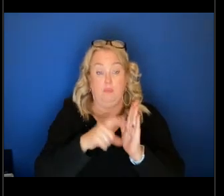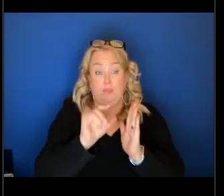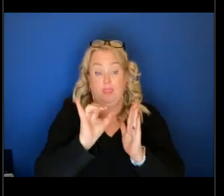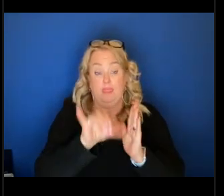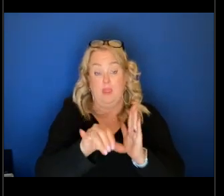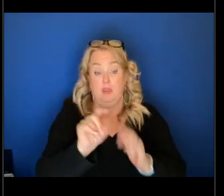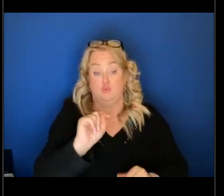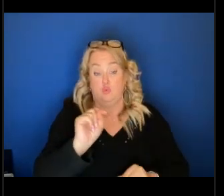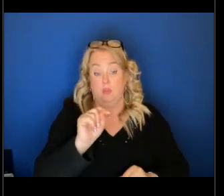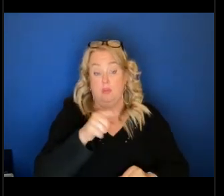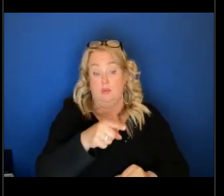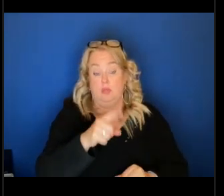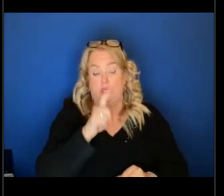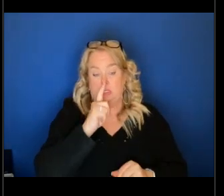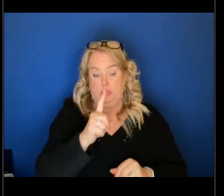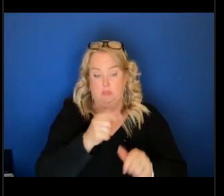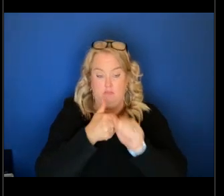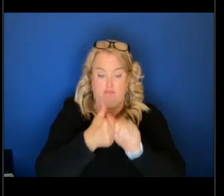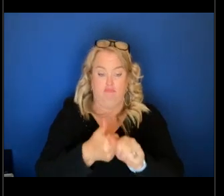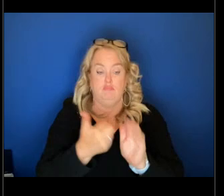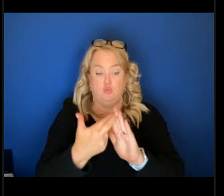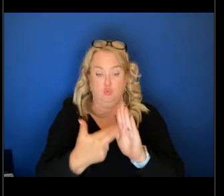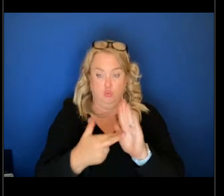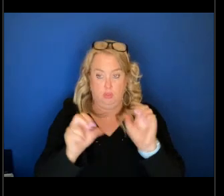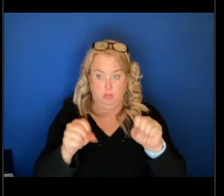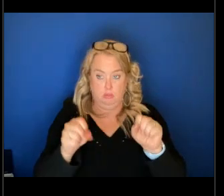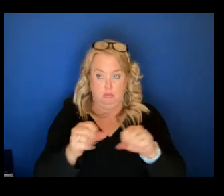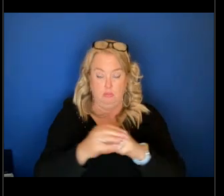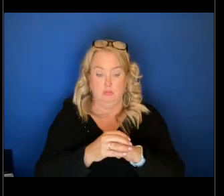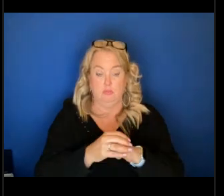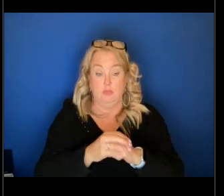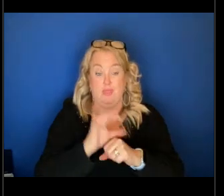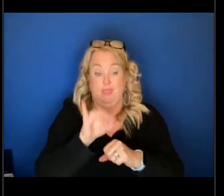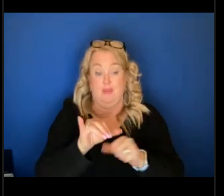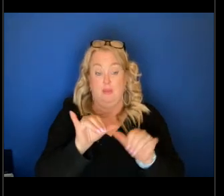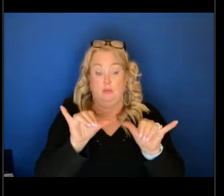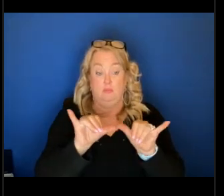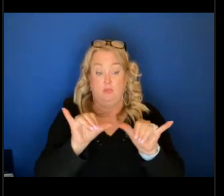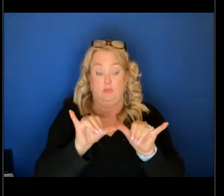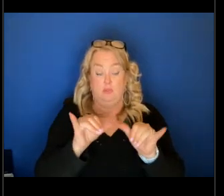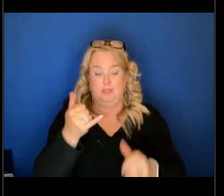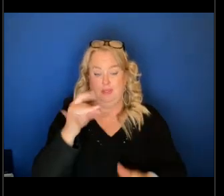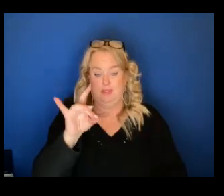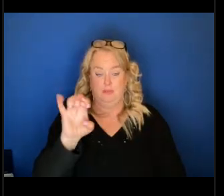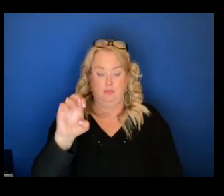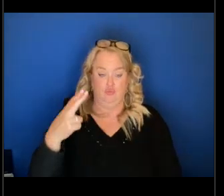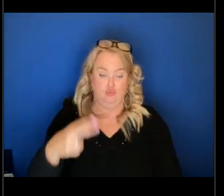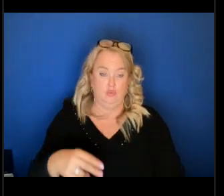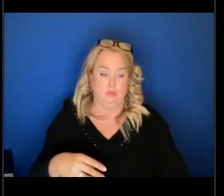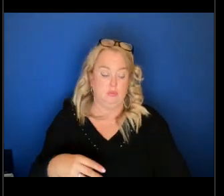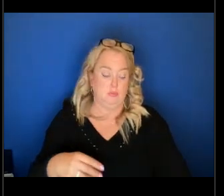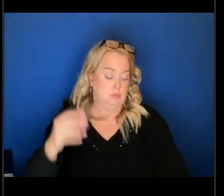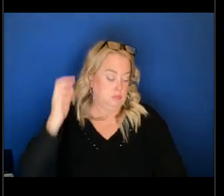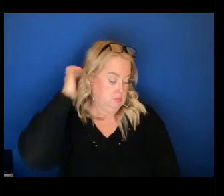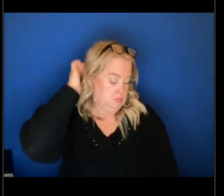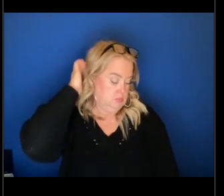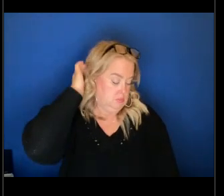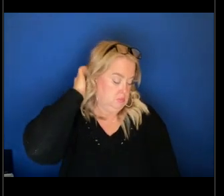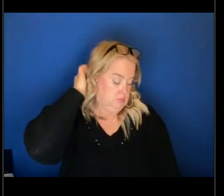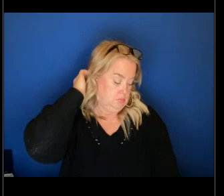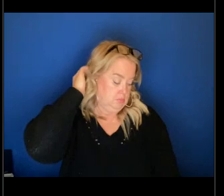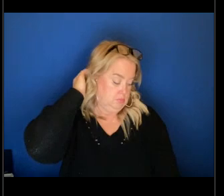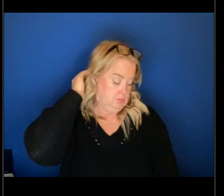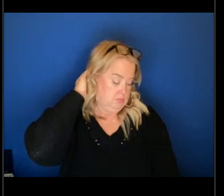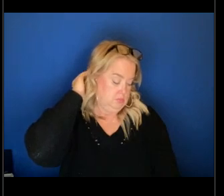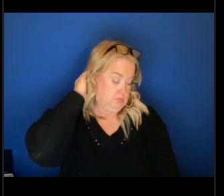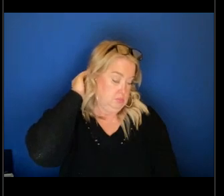toilet shown is compliant and its center line is at 18 inches. It should be noted